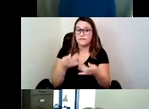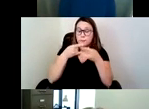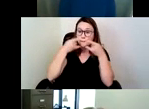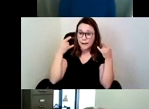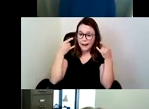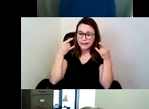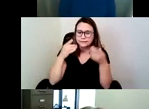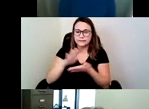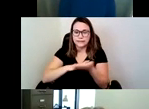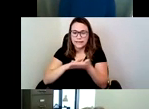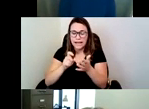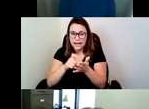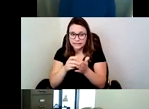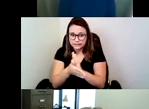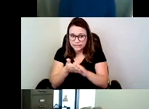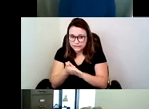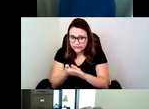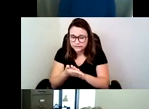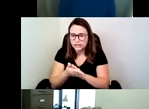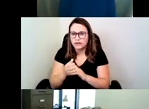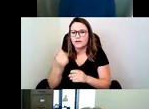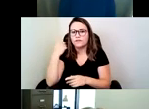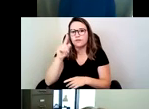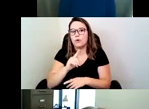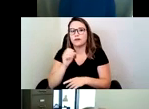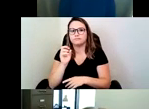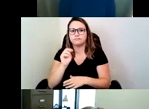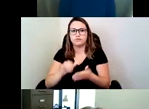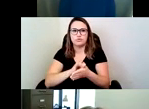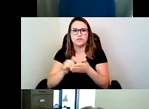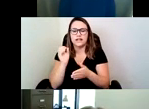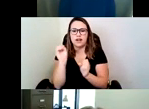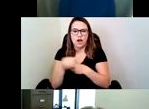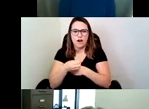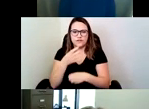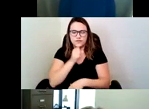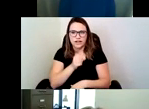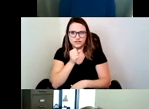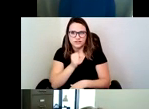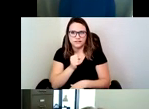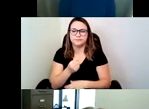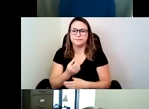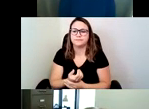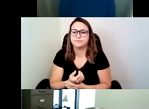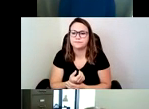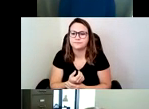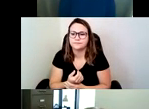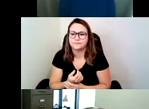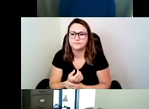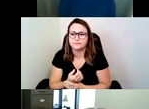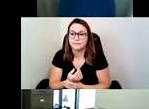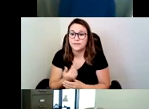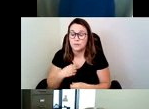sanitizer from the New York State Office for Aging, resulting in the distribution of more than